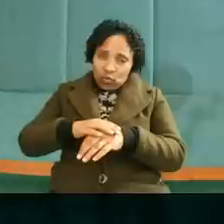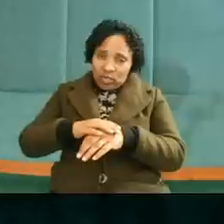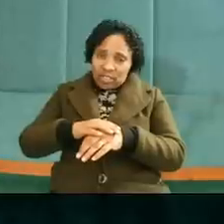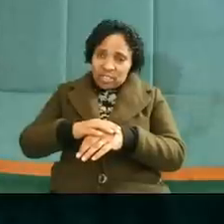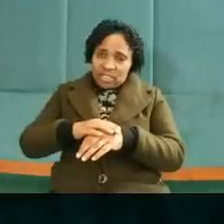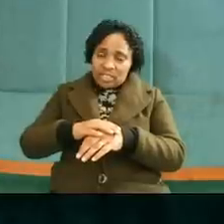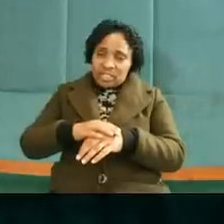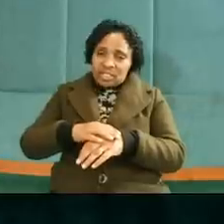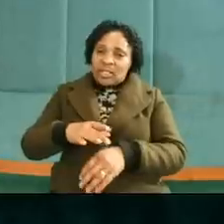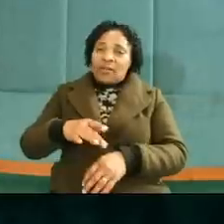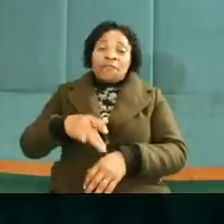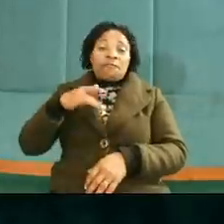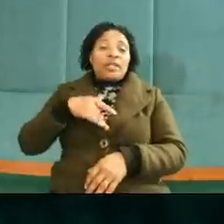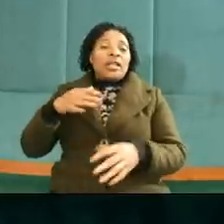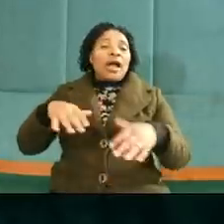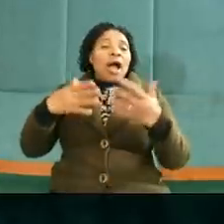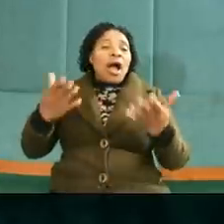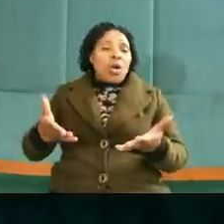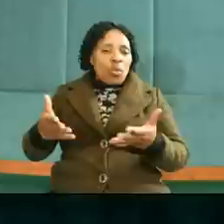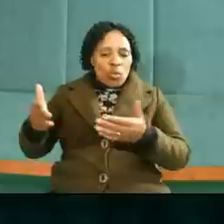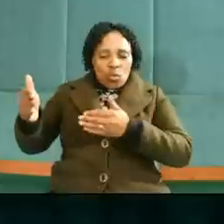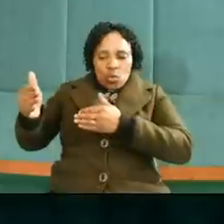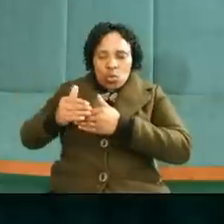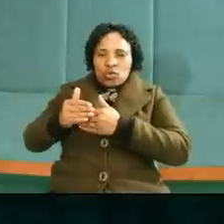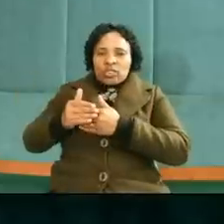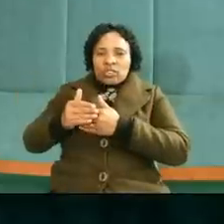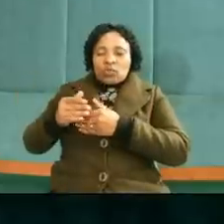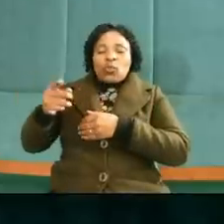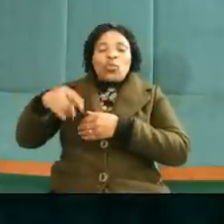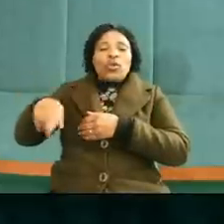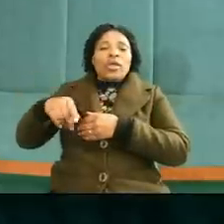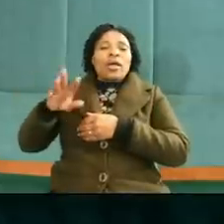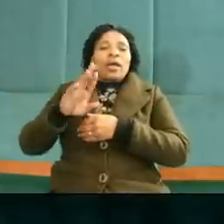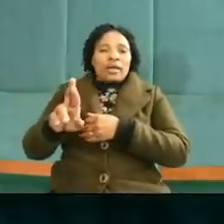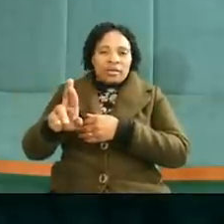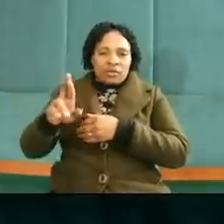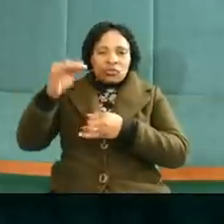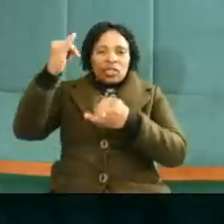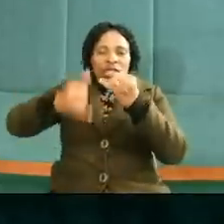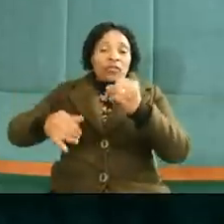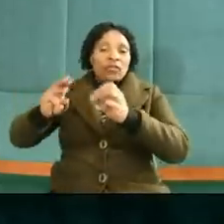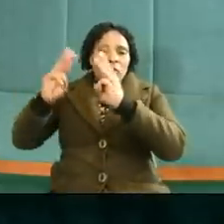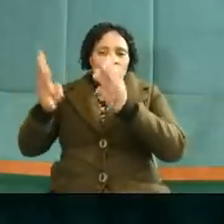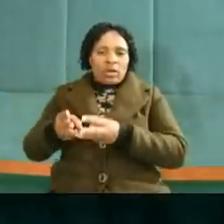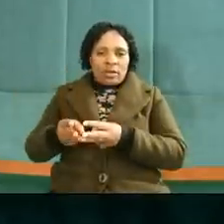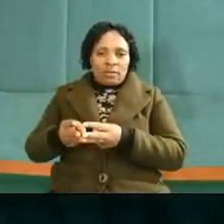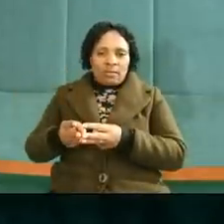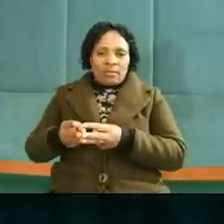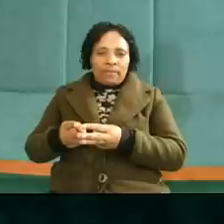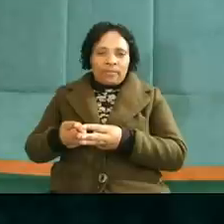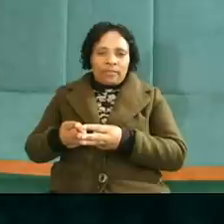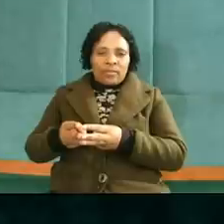feel of how close we are to the end of the world